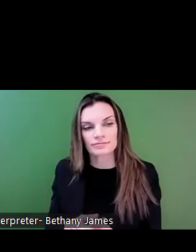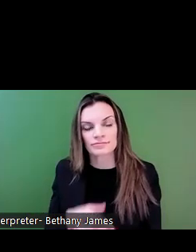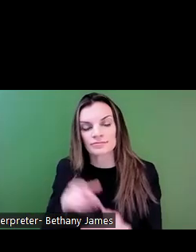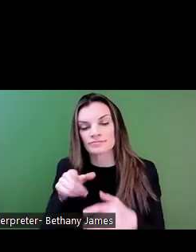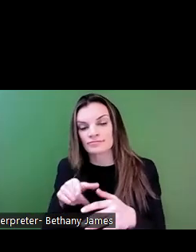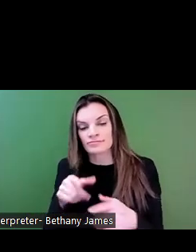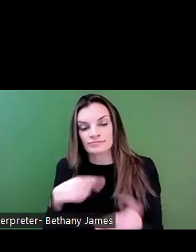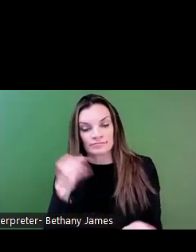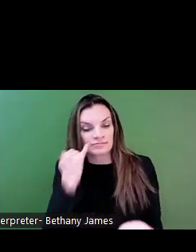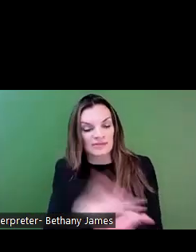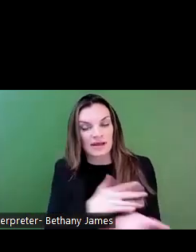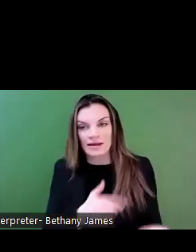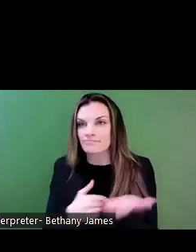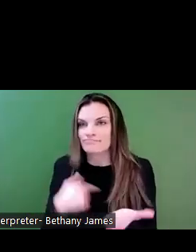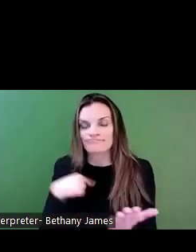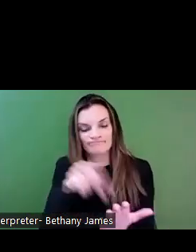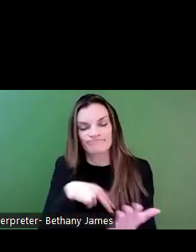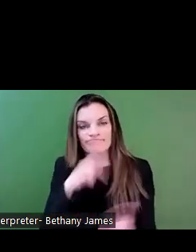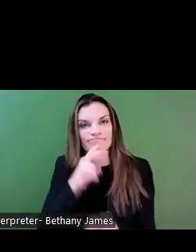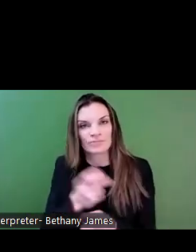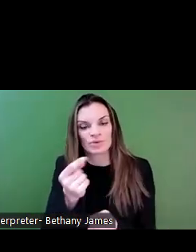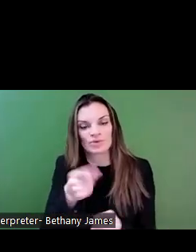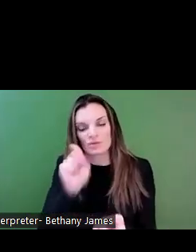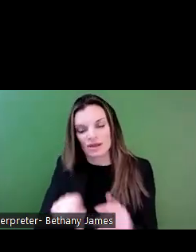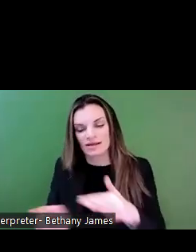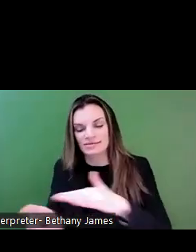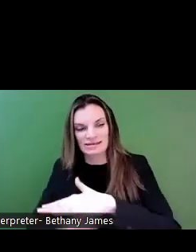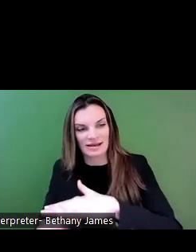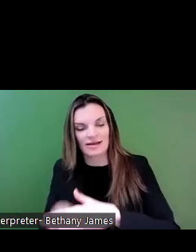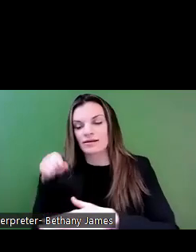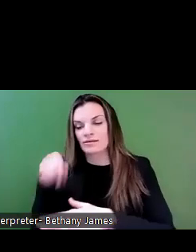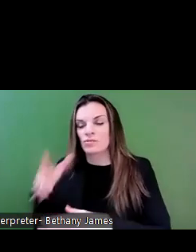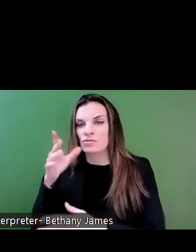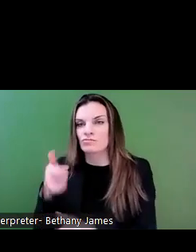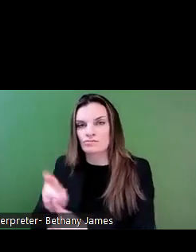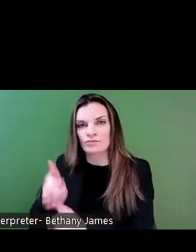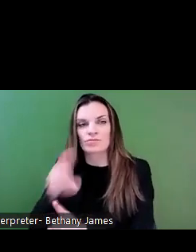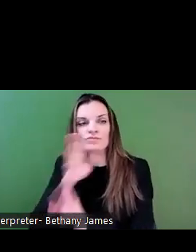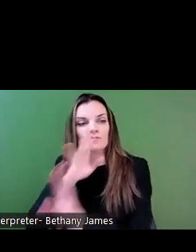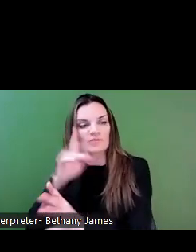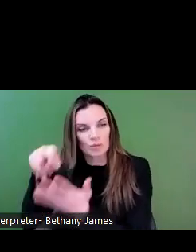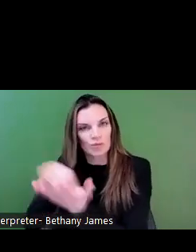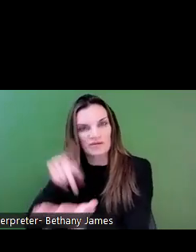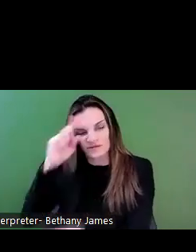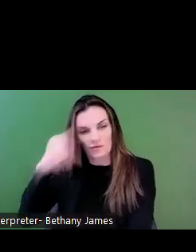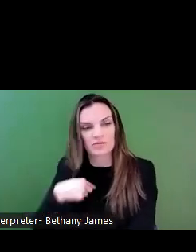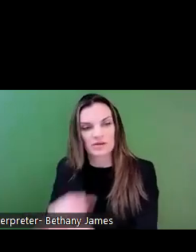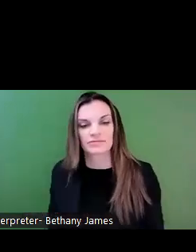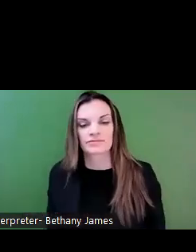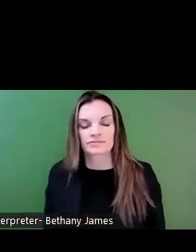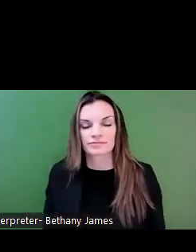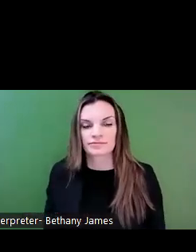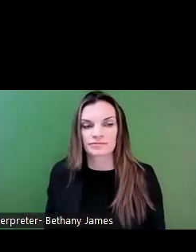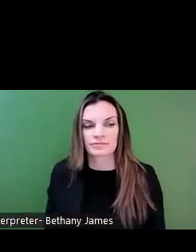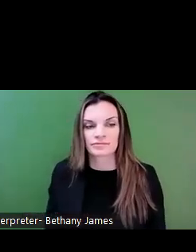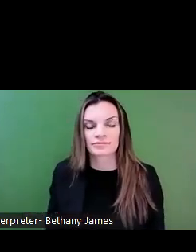into an electronic device so the device can read the document. Vision problems are not always obvious for other people to see. You